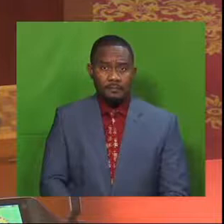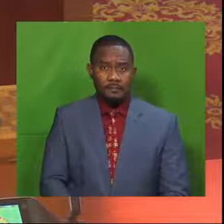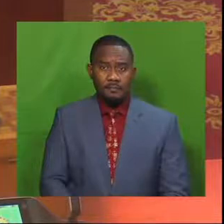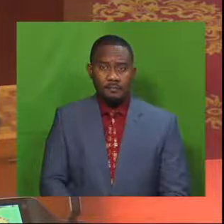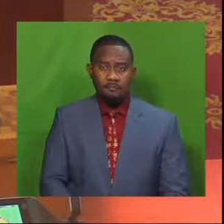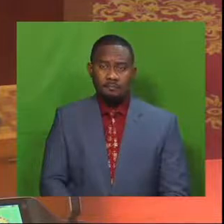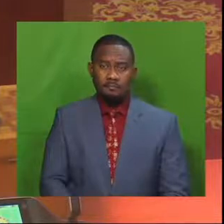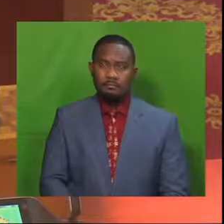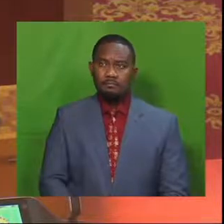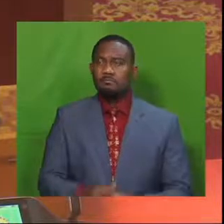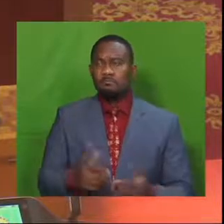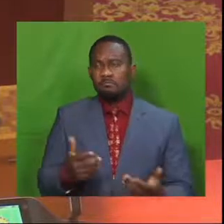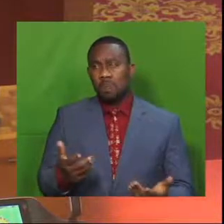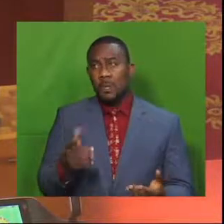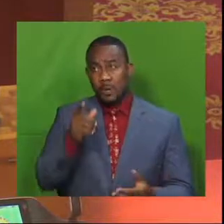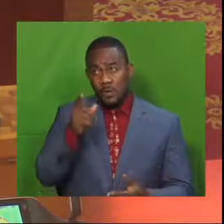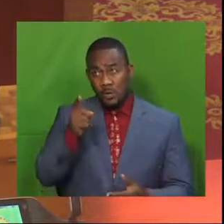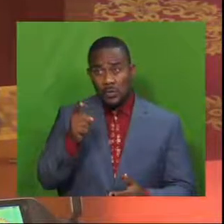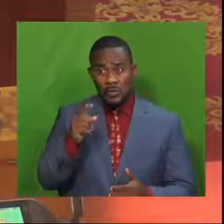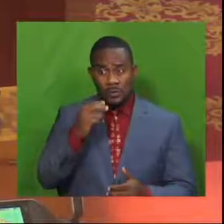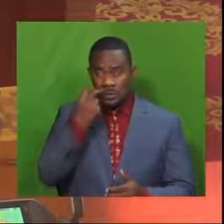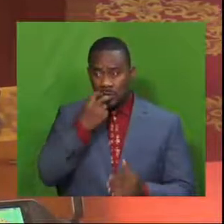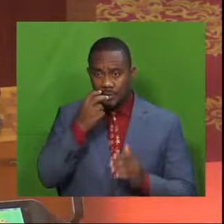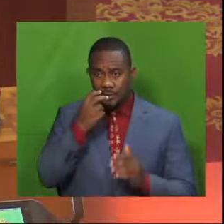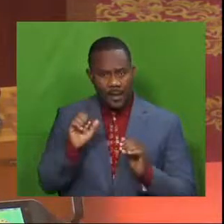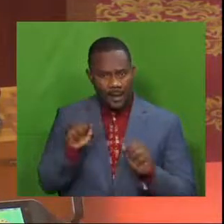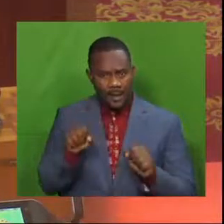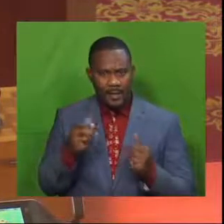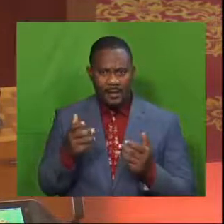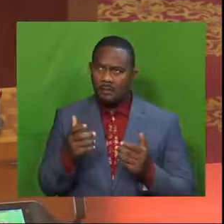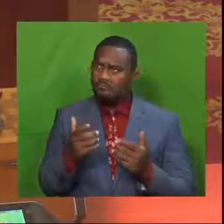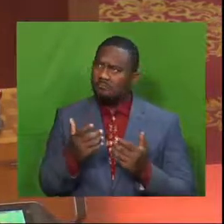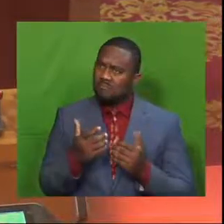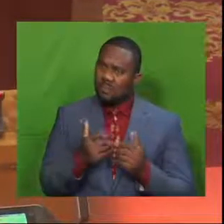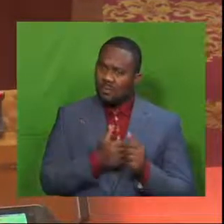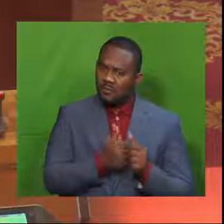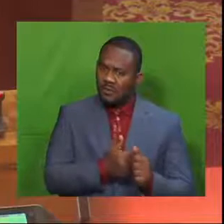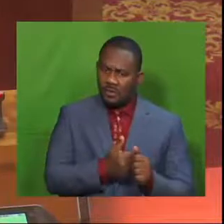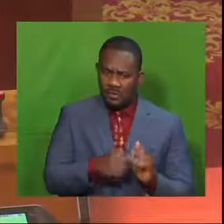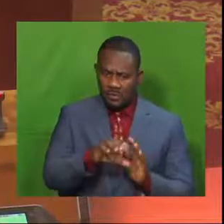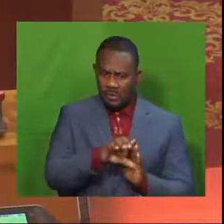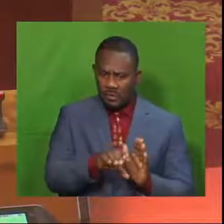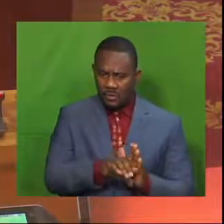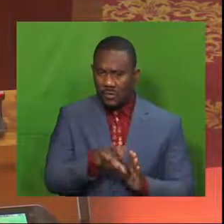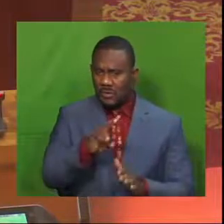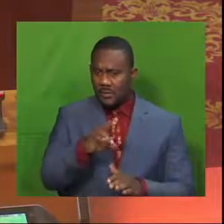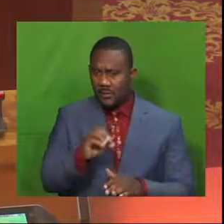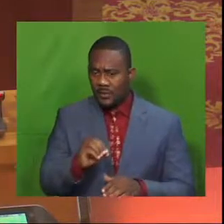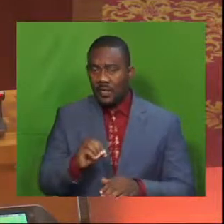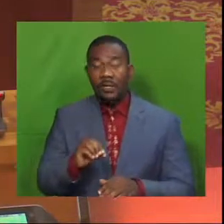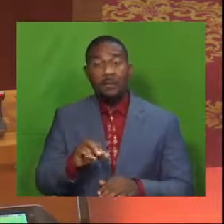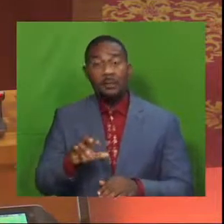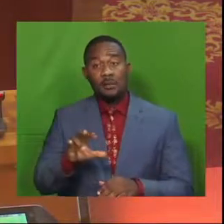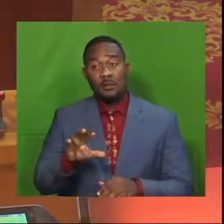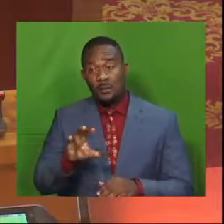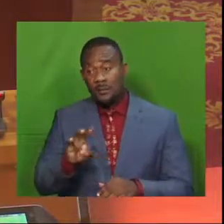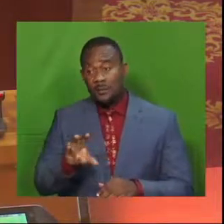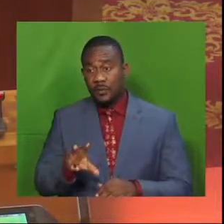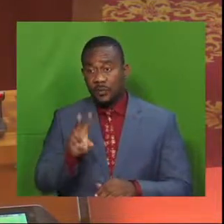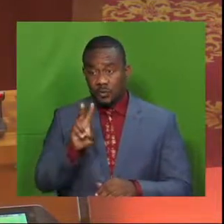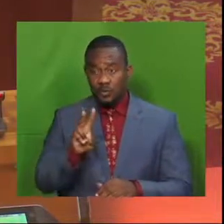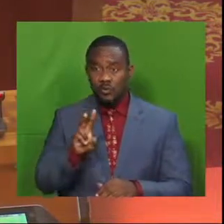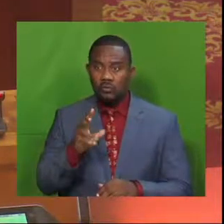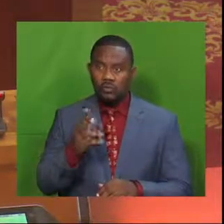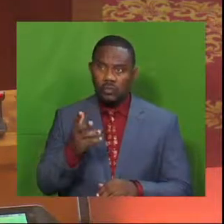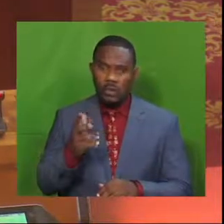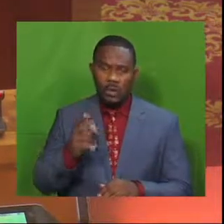take up statements in accord with Order 72 and 72 of our